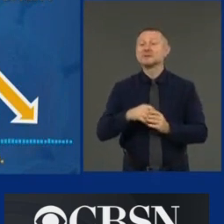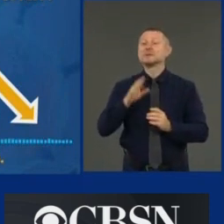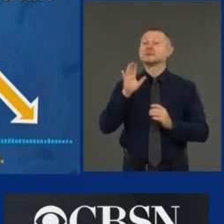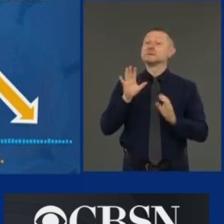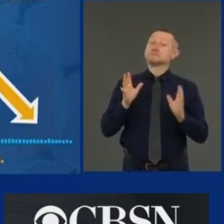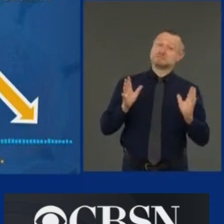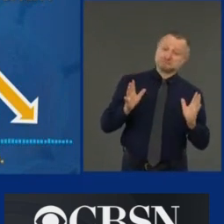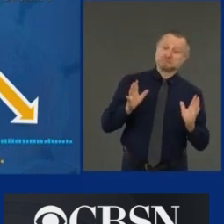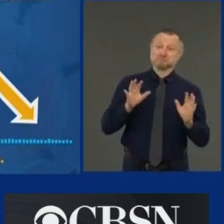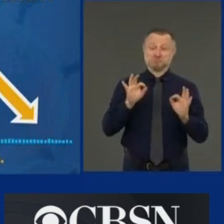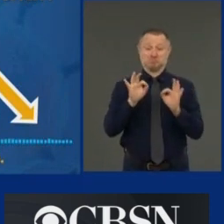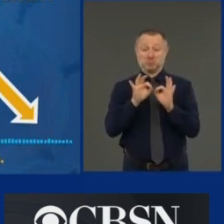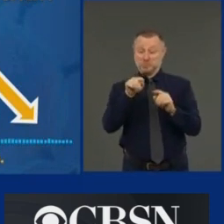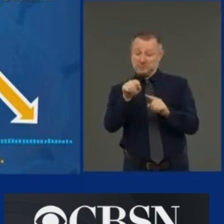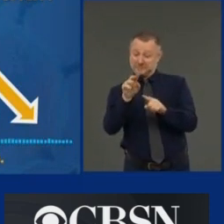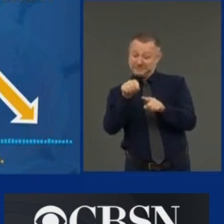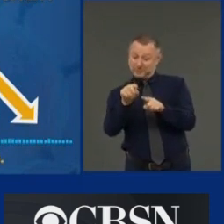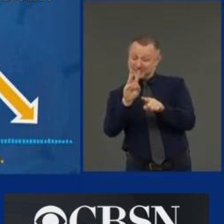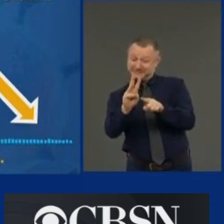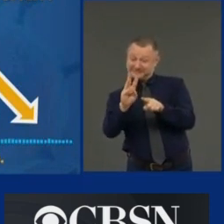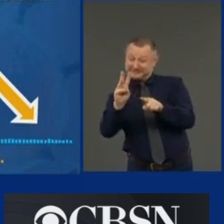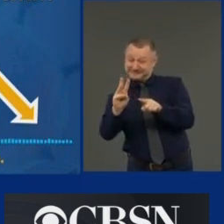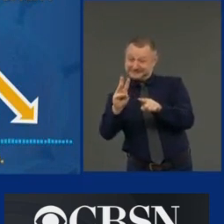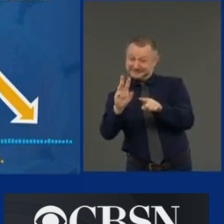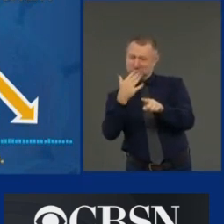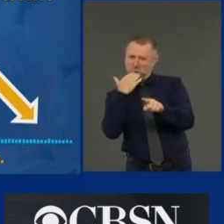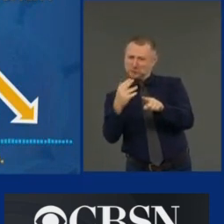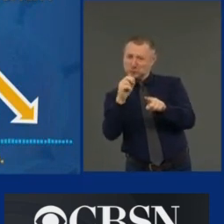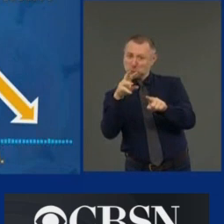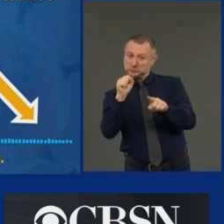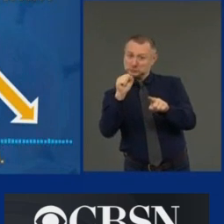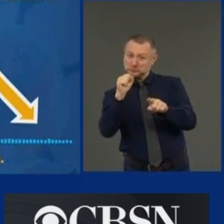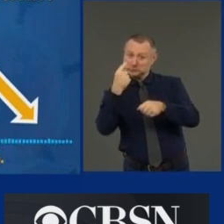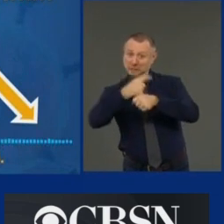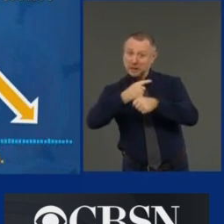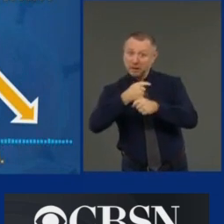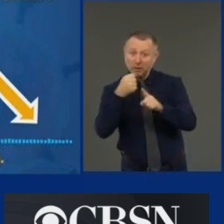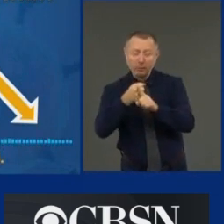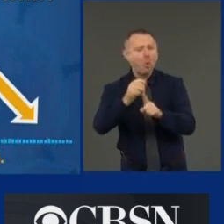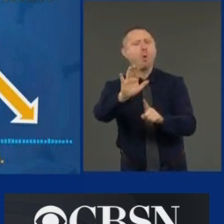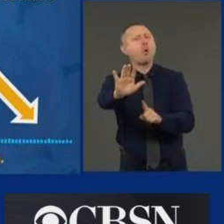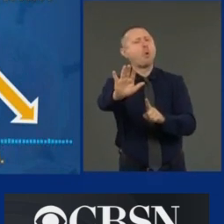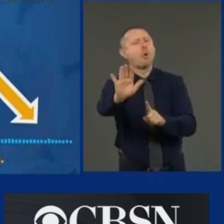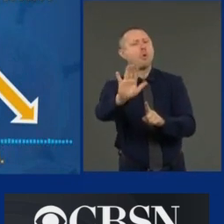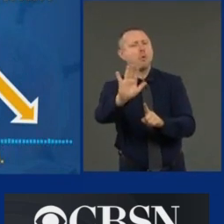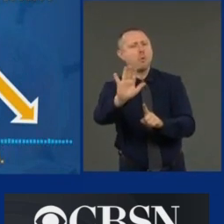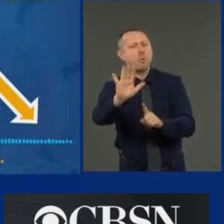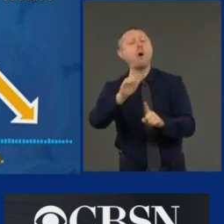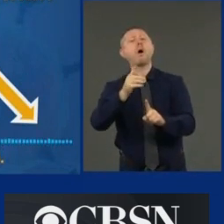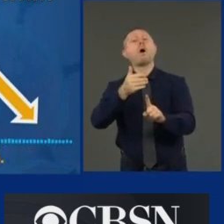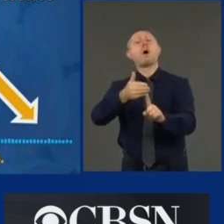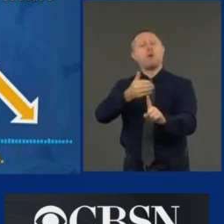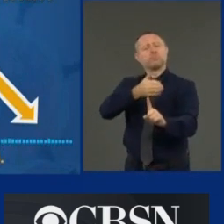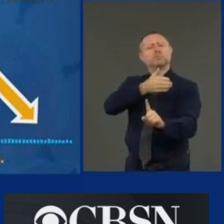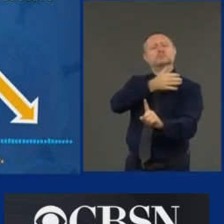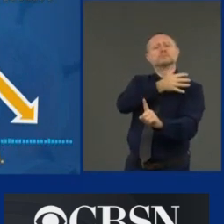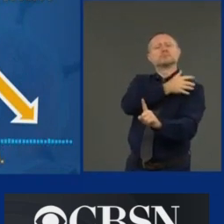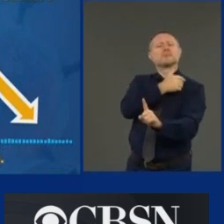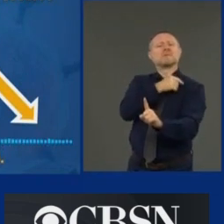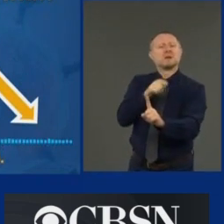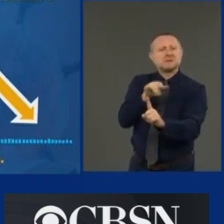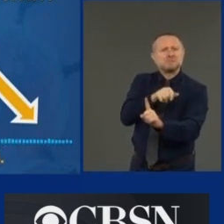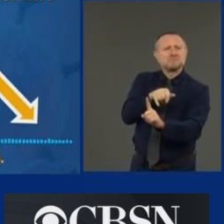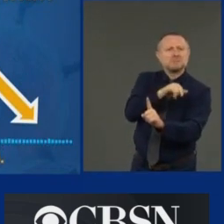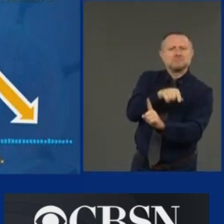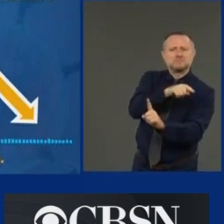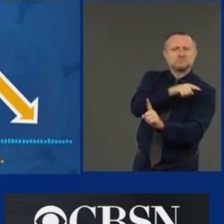0.66 as one day is great news. It's consistent with what we have been seeing all along. If you have been looking at